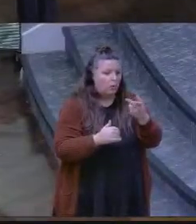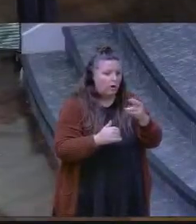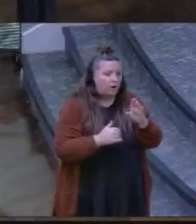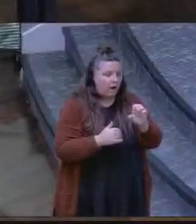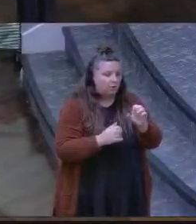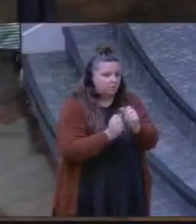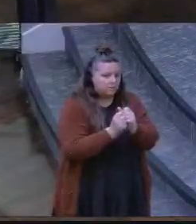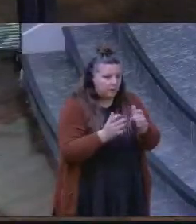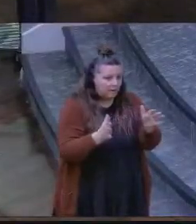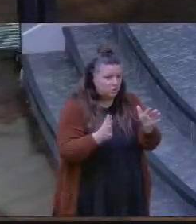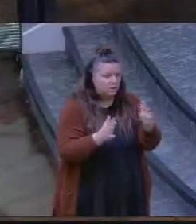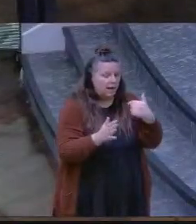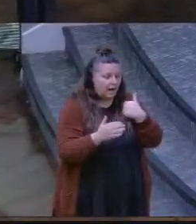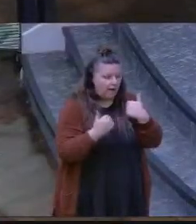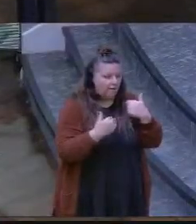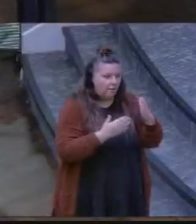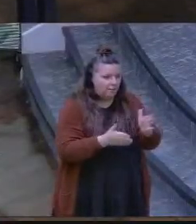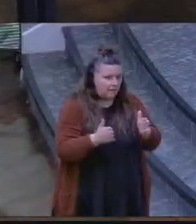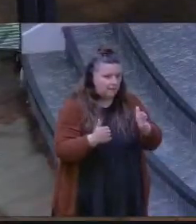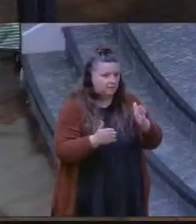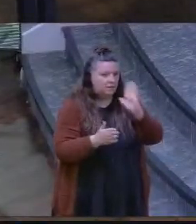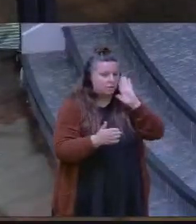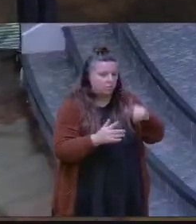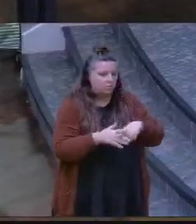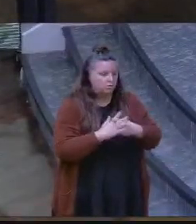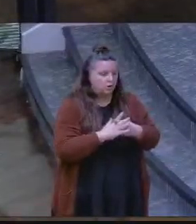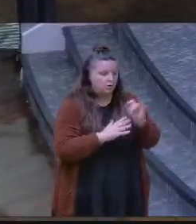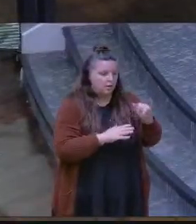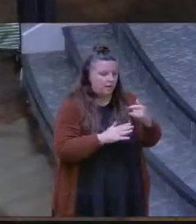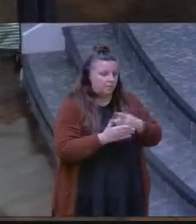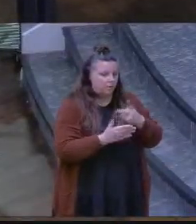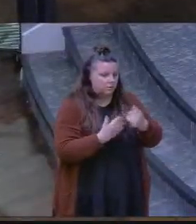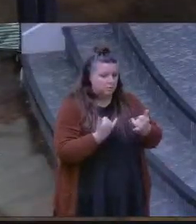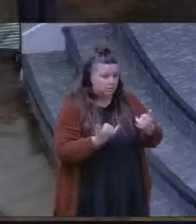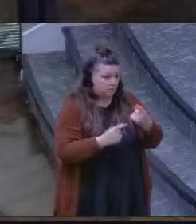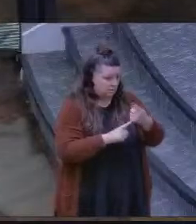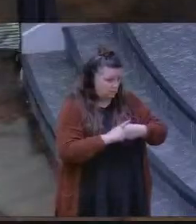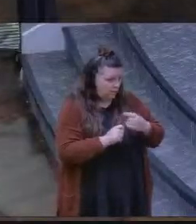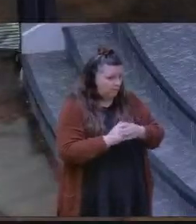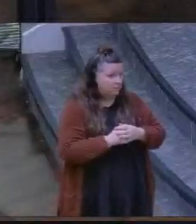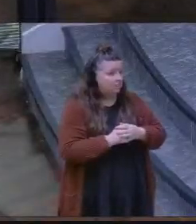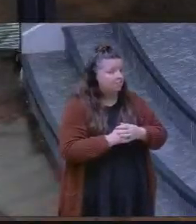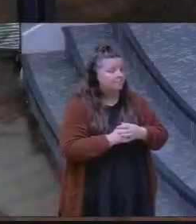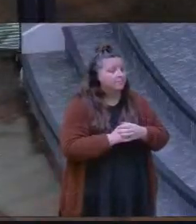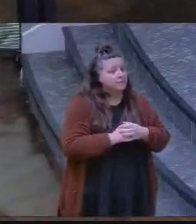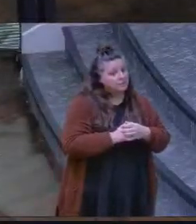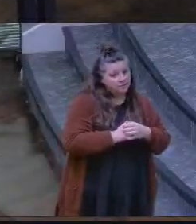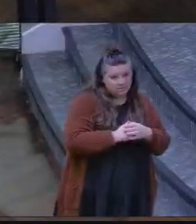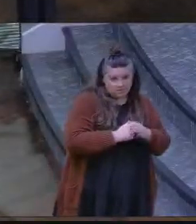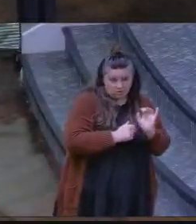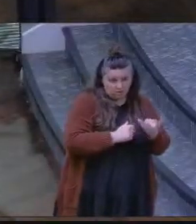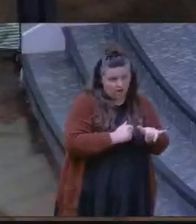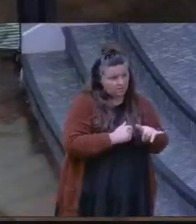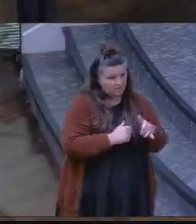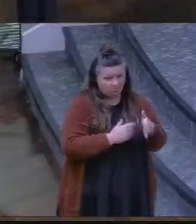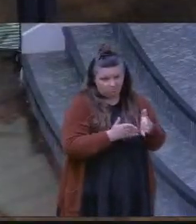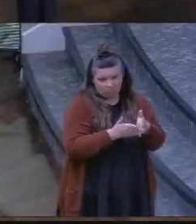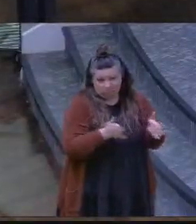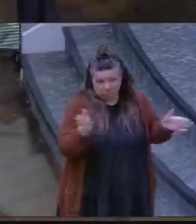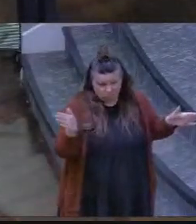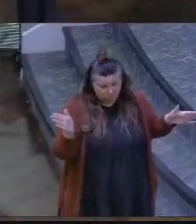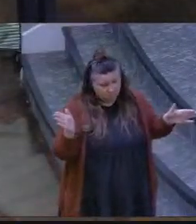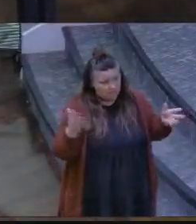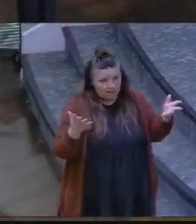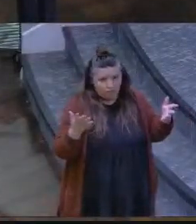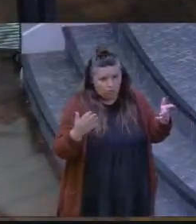so we'll be starting that project this month. And so that's kind of the overview of what we've got going